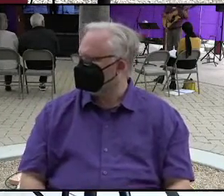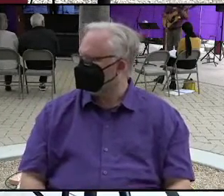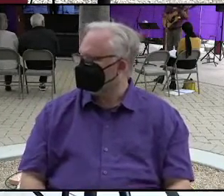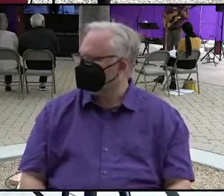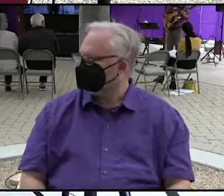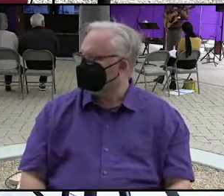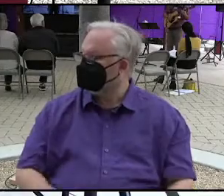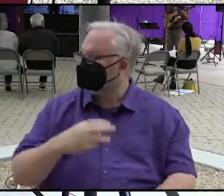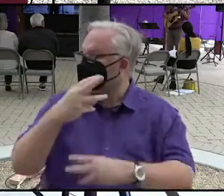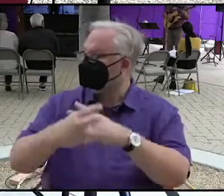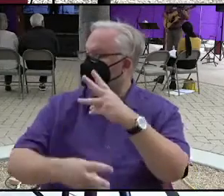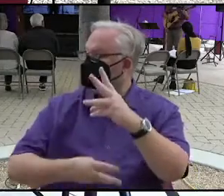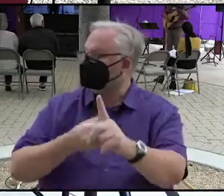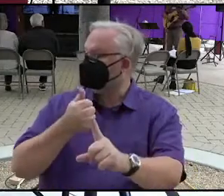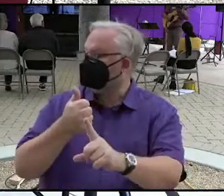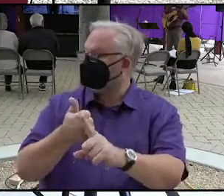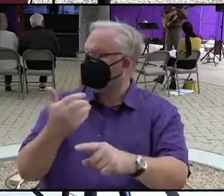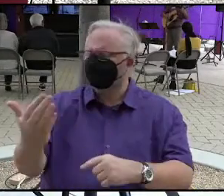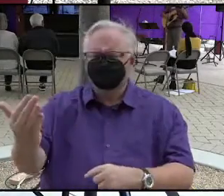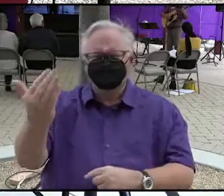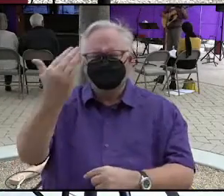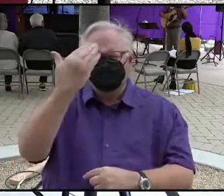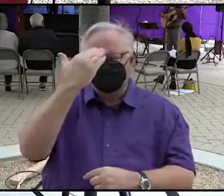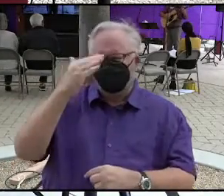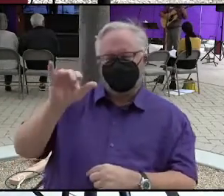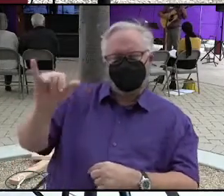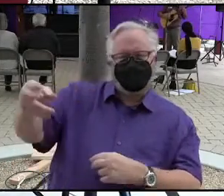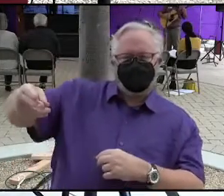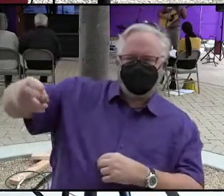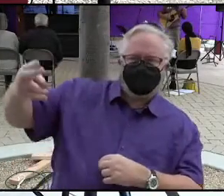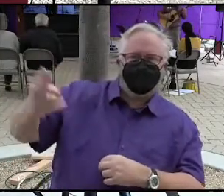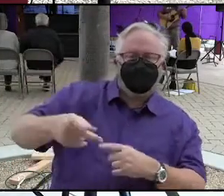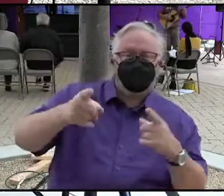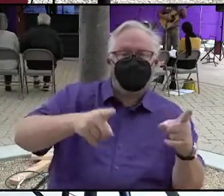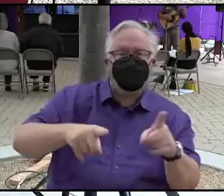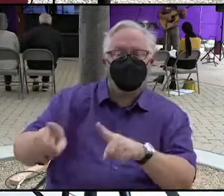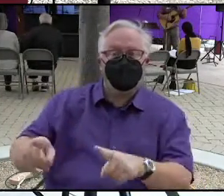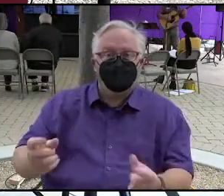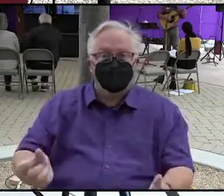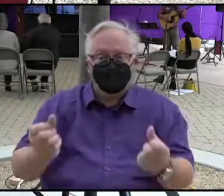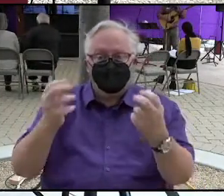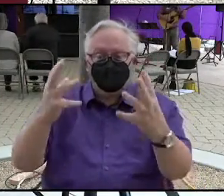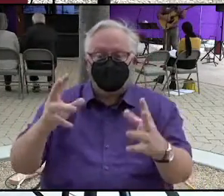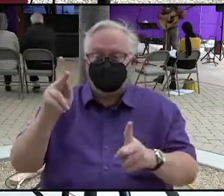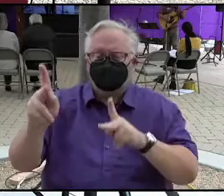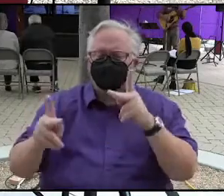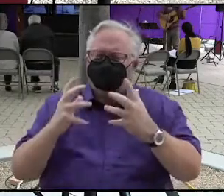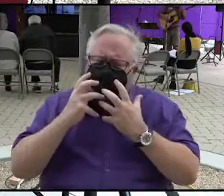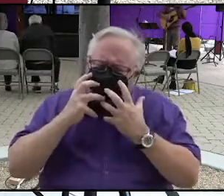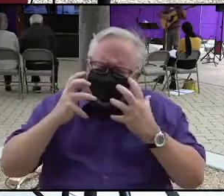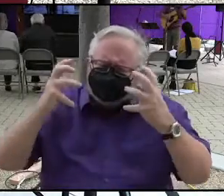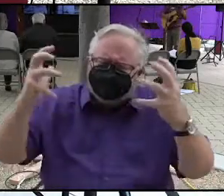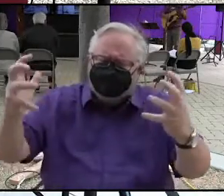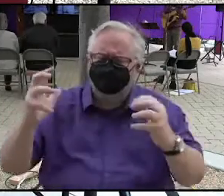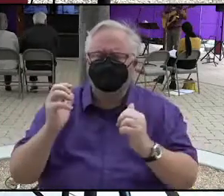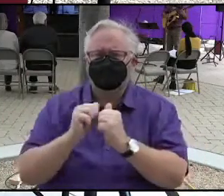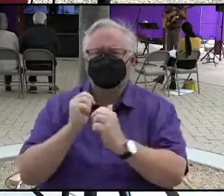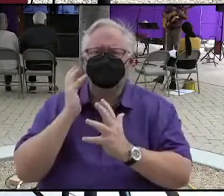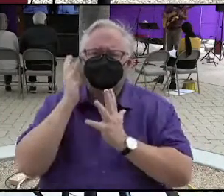The world was aware of this hell, and how many cried out in